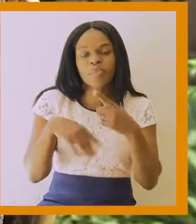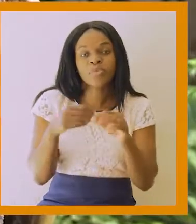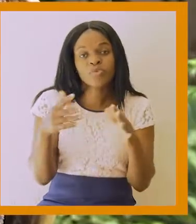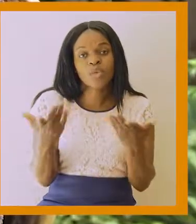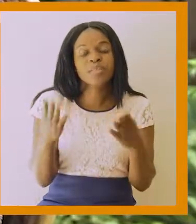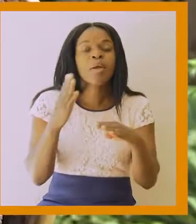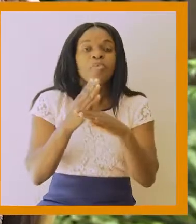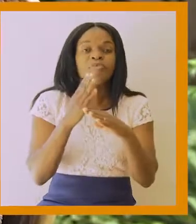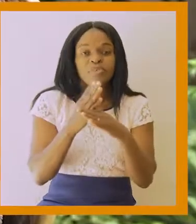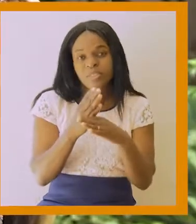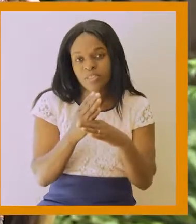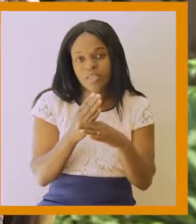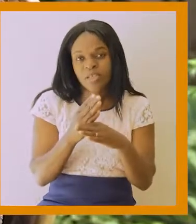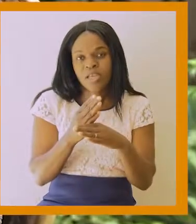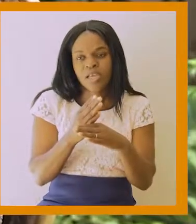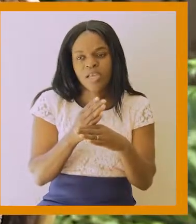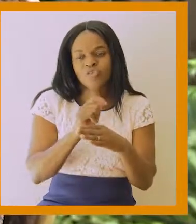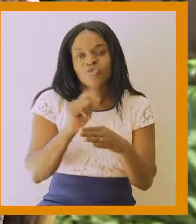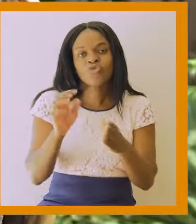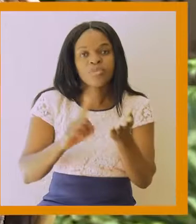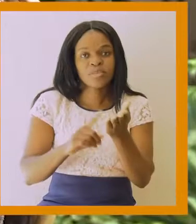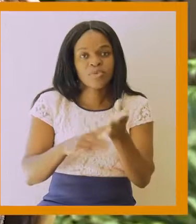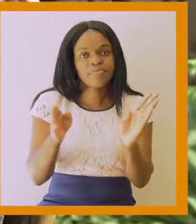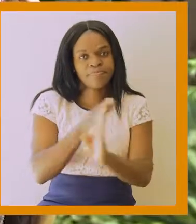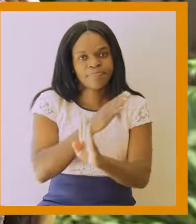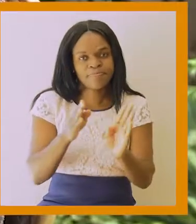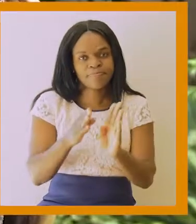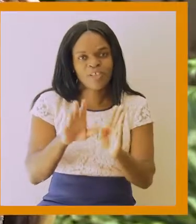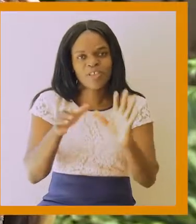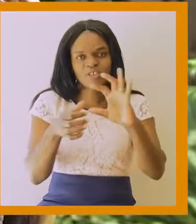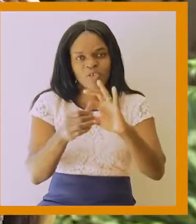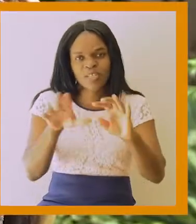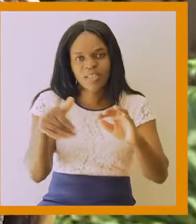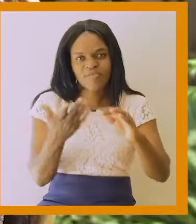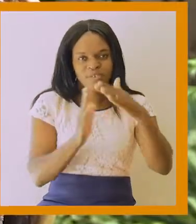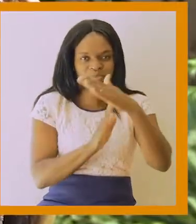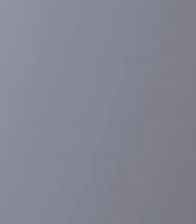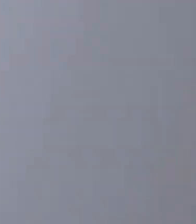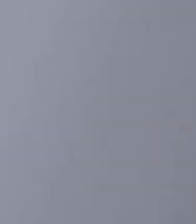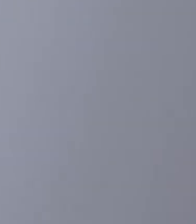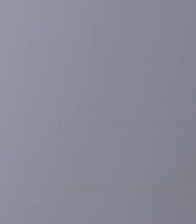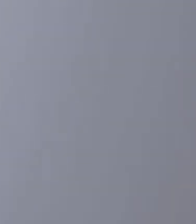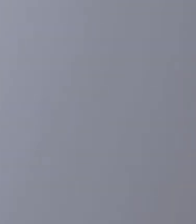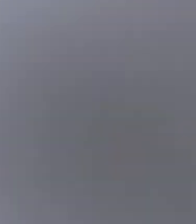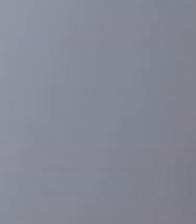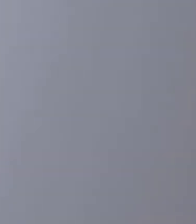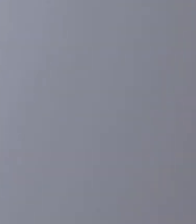We are looking at prevention and response to sexual exploitation and abuse. Join us.